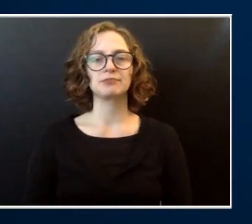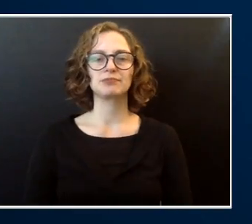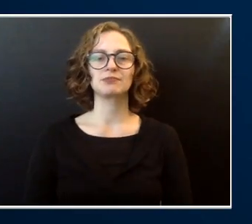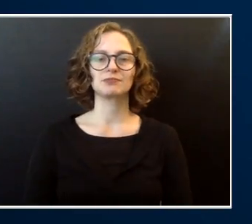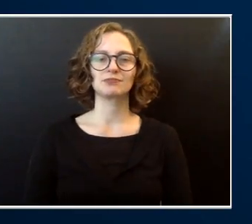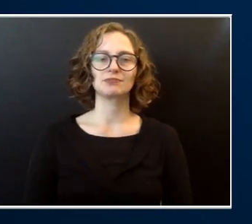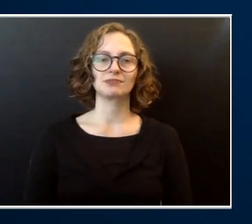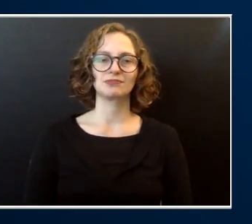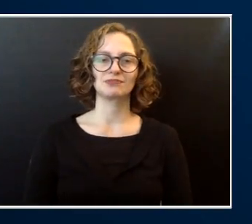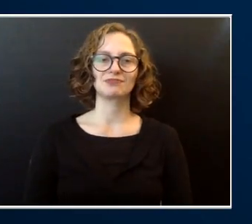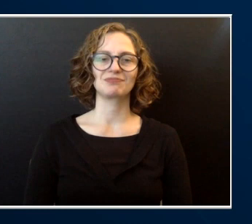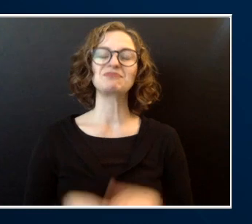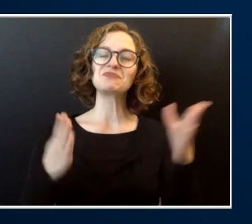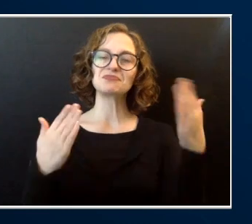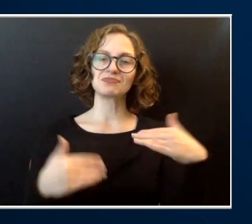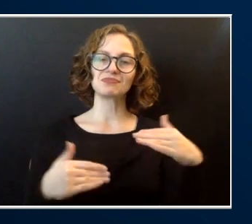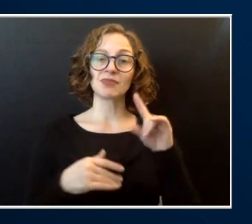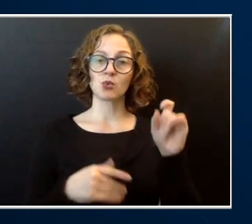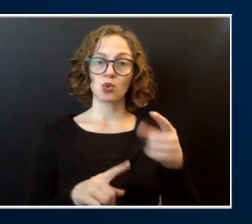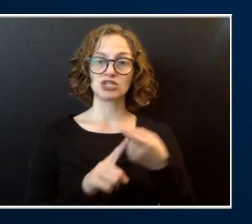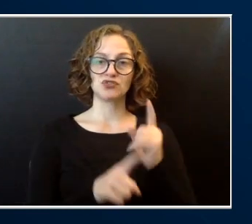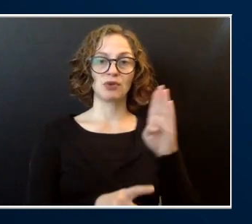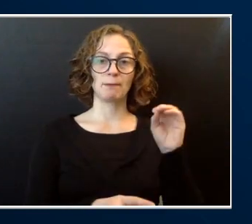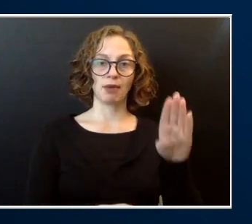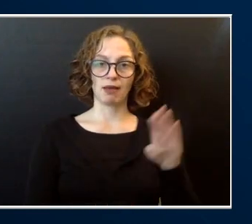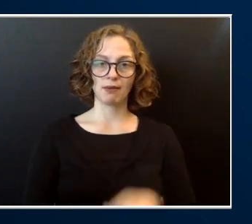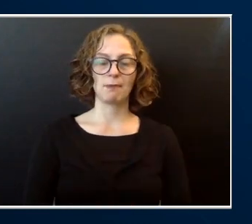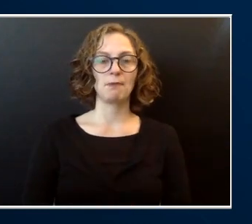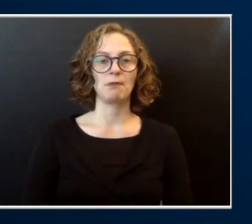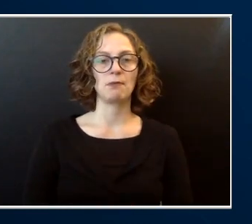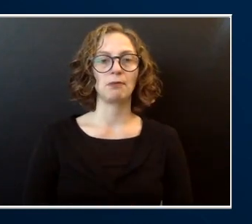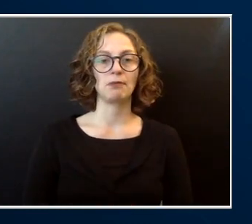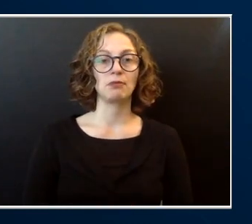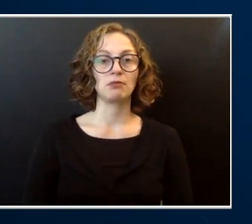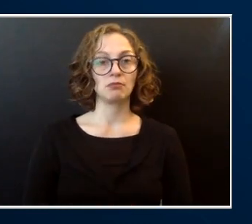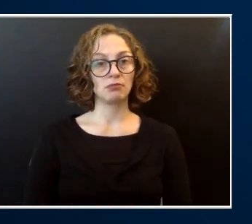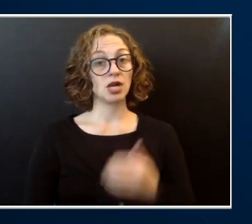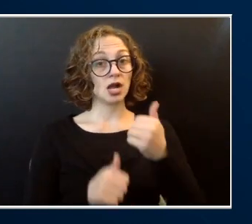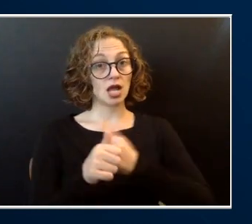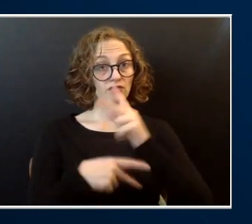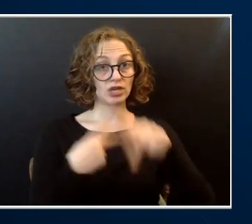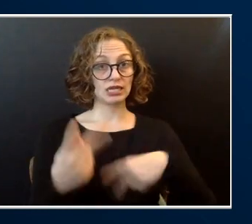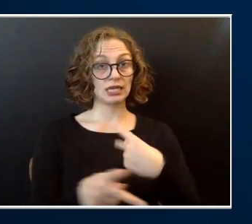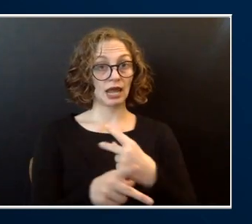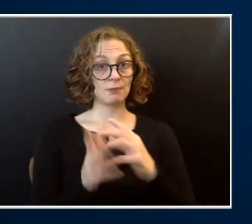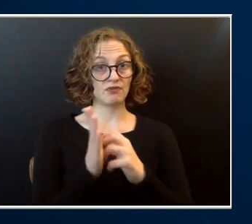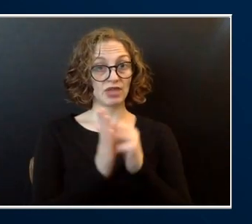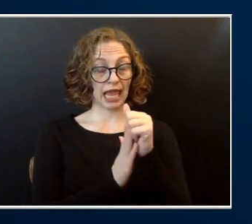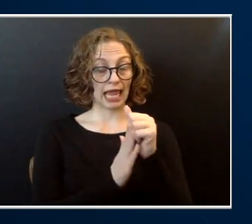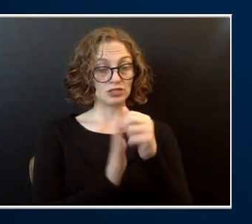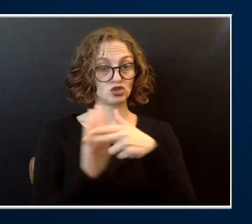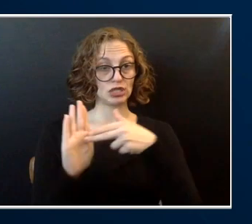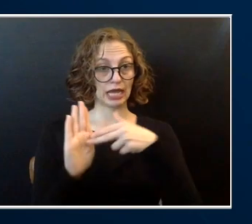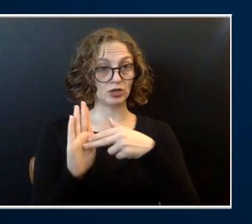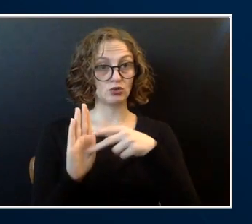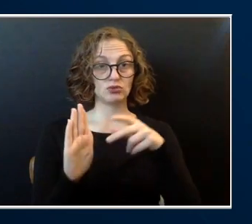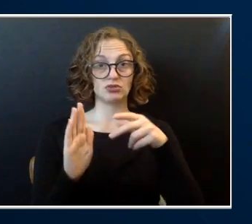Bob has a question. Bob writes, should every kind of cancer diagnosis have a second opinion?